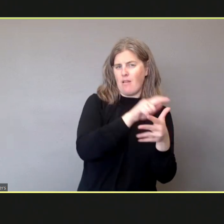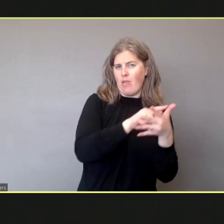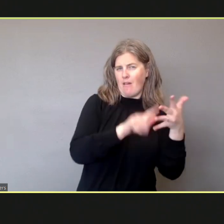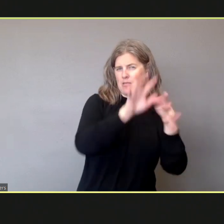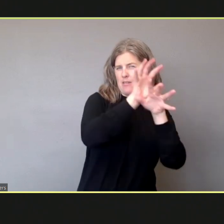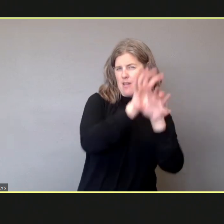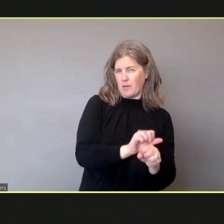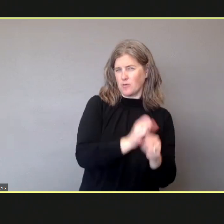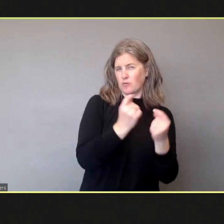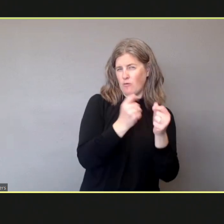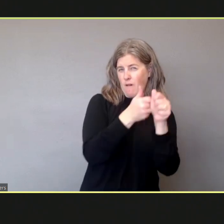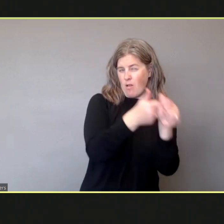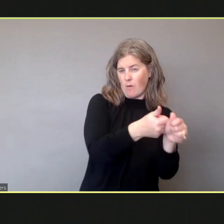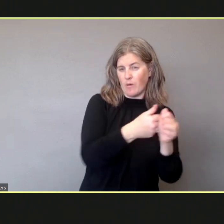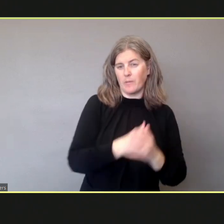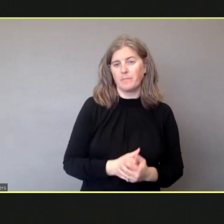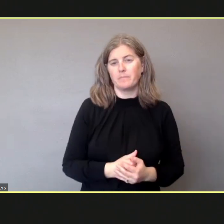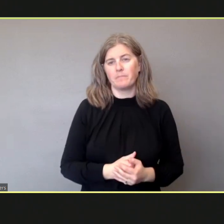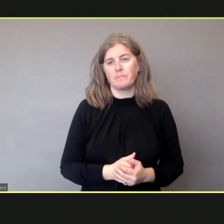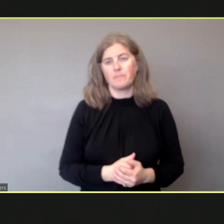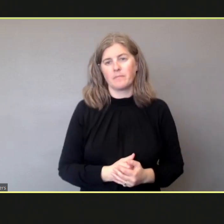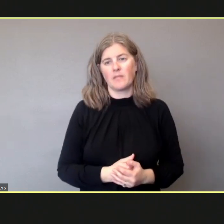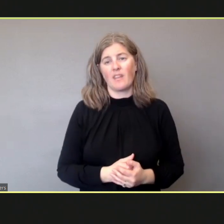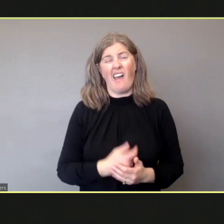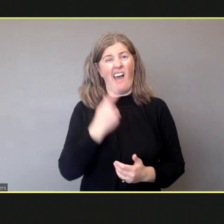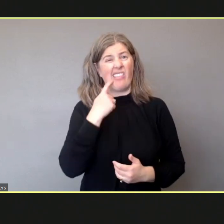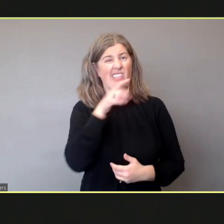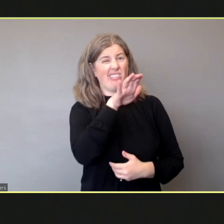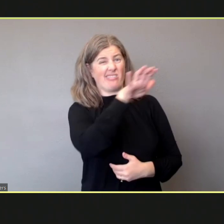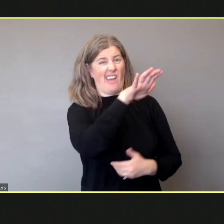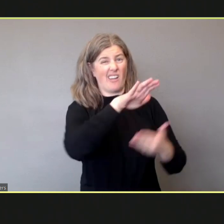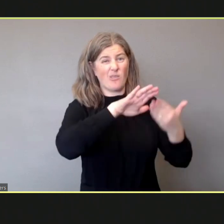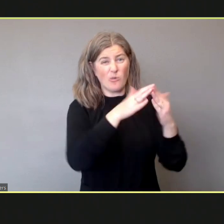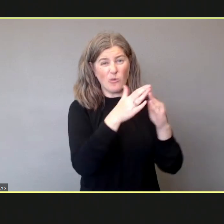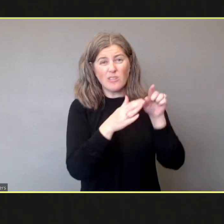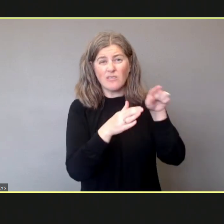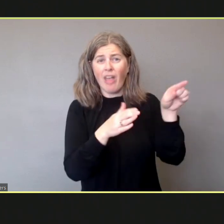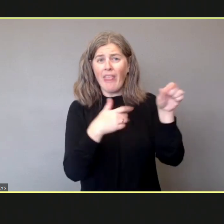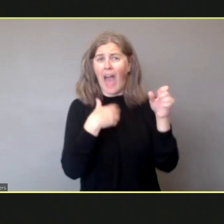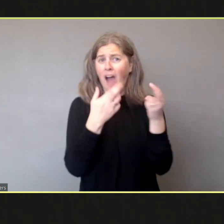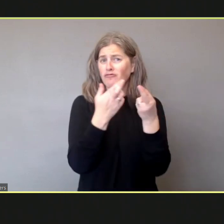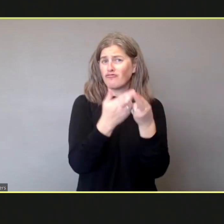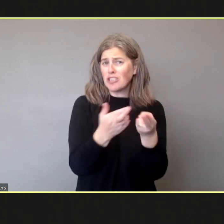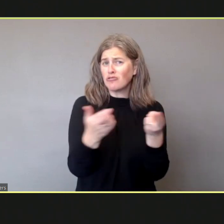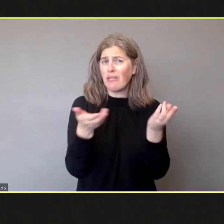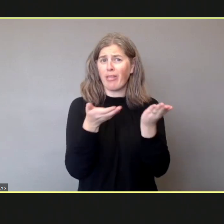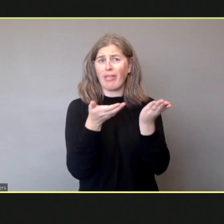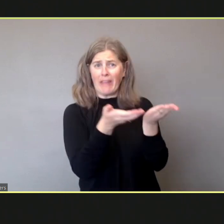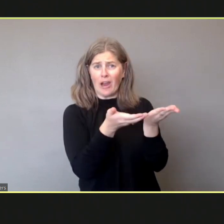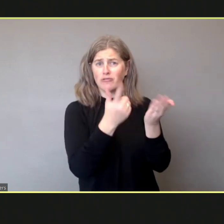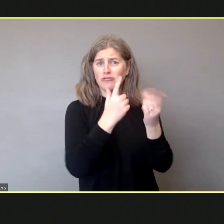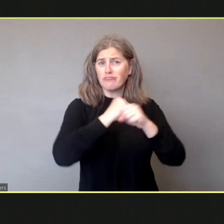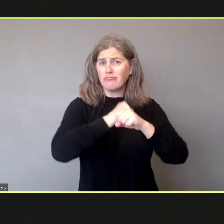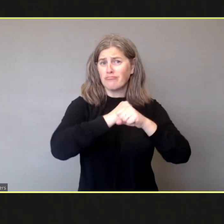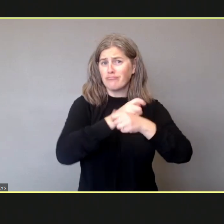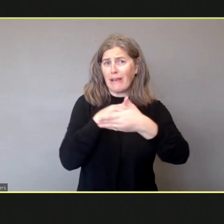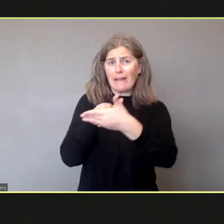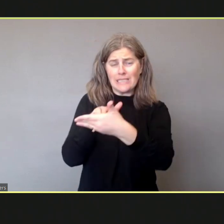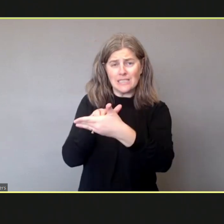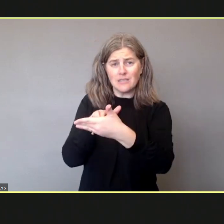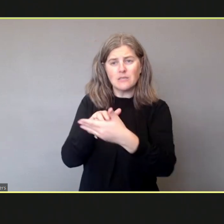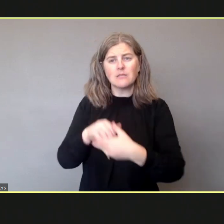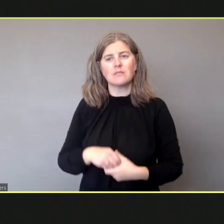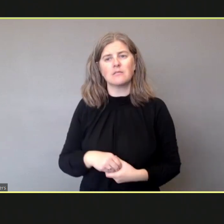practices up. And so I think that community has the resources they need to fight this. It's,